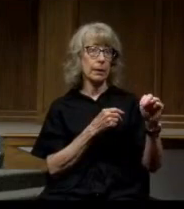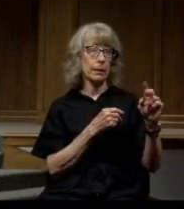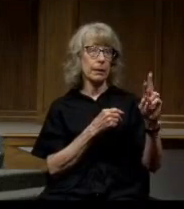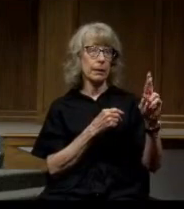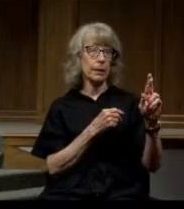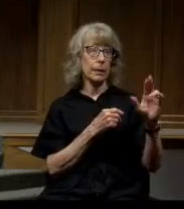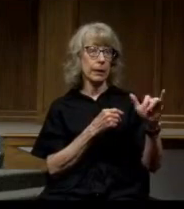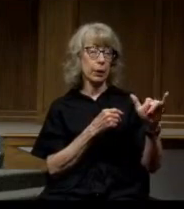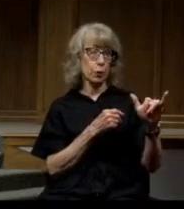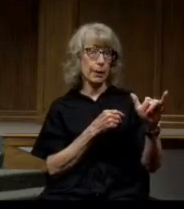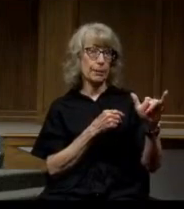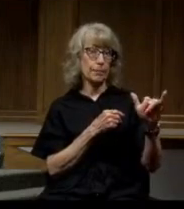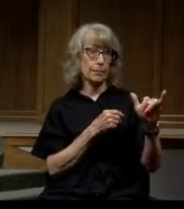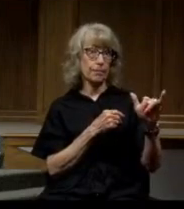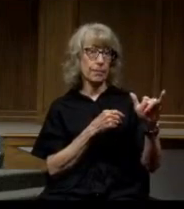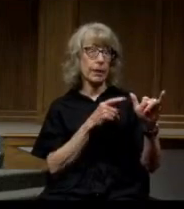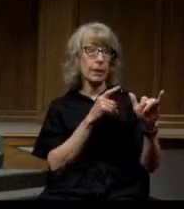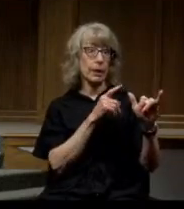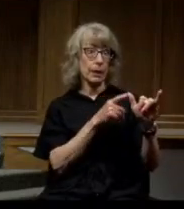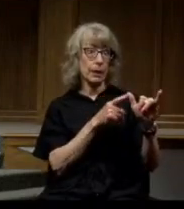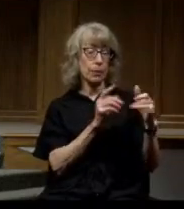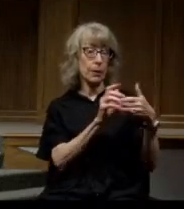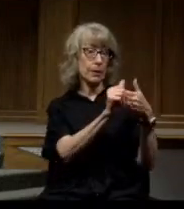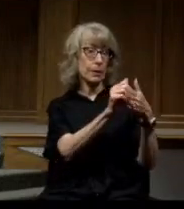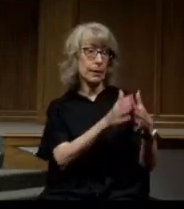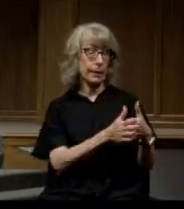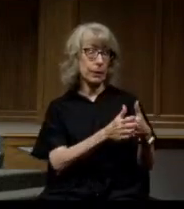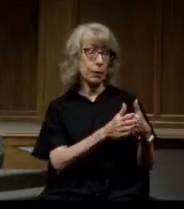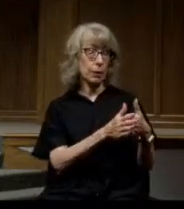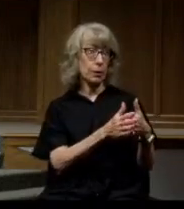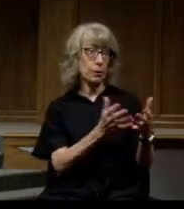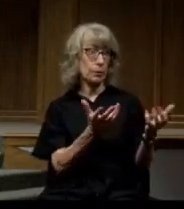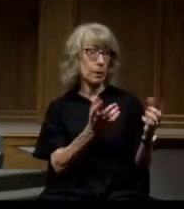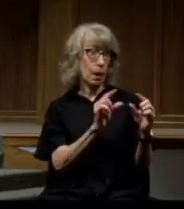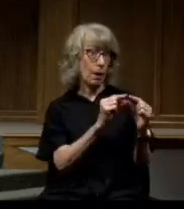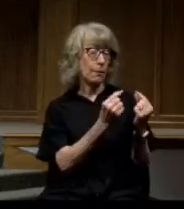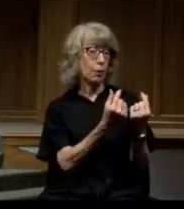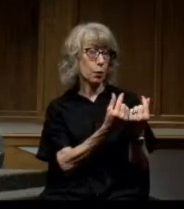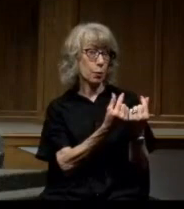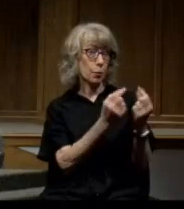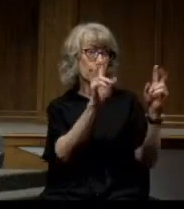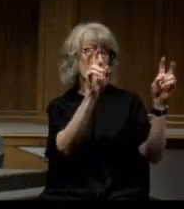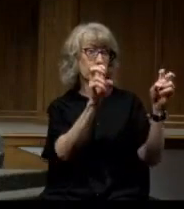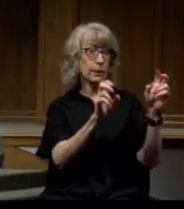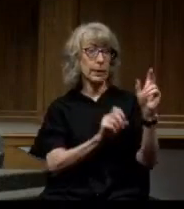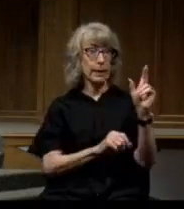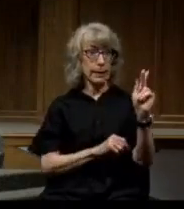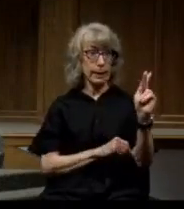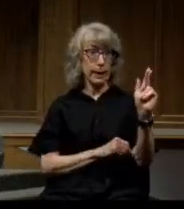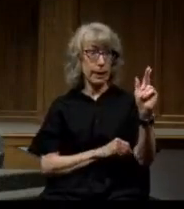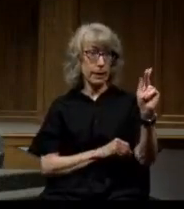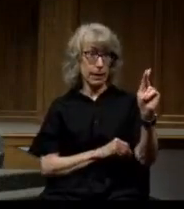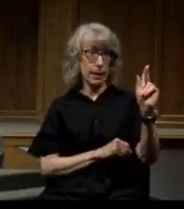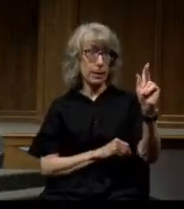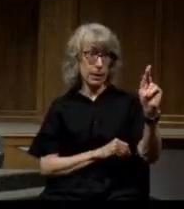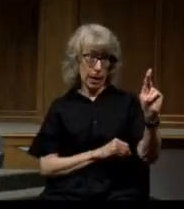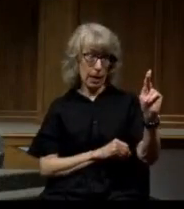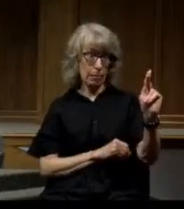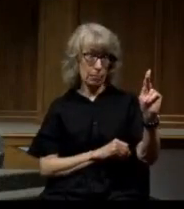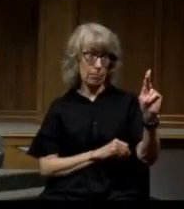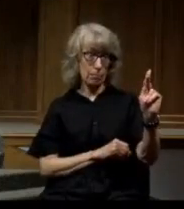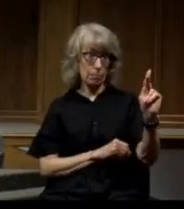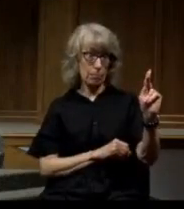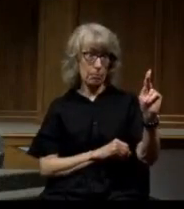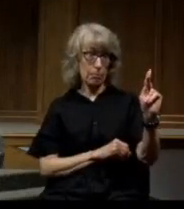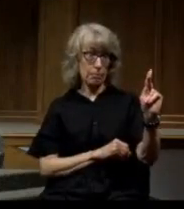in Alabama. He had just been convicted of first-degree murder. He had gone out and senselessly killed a black man. So